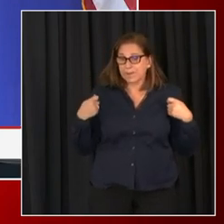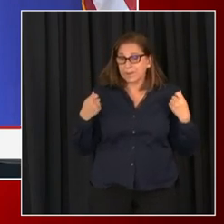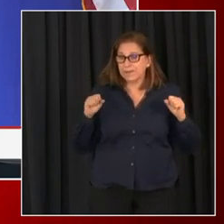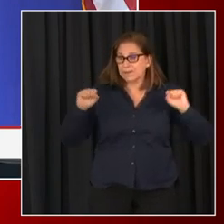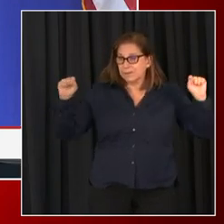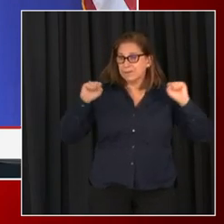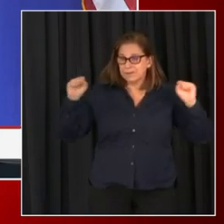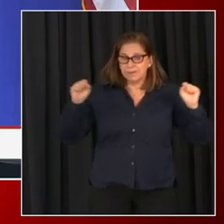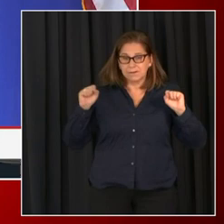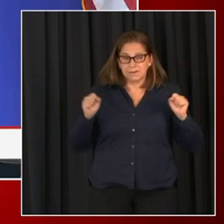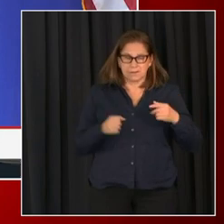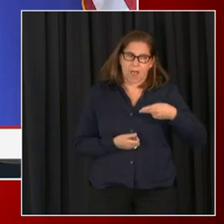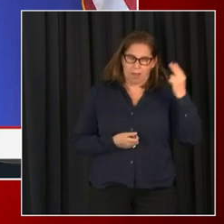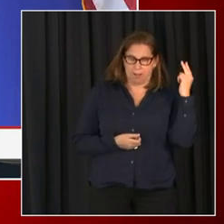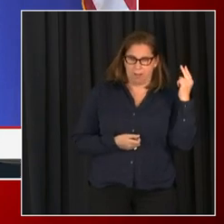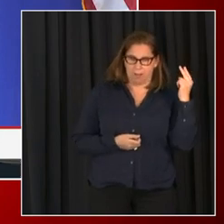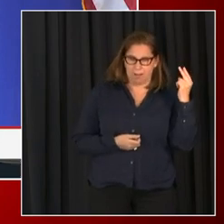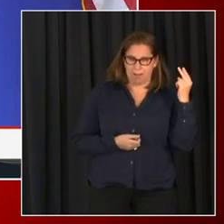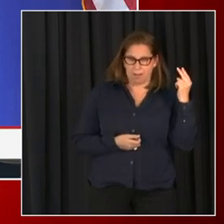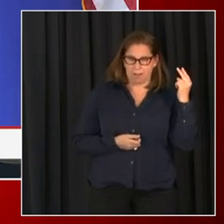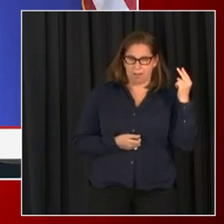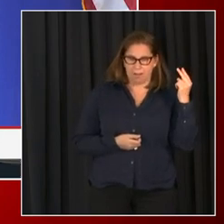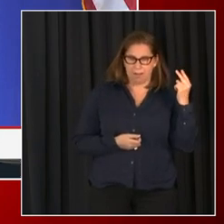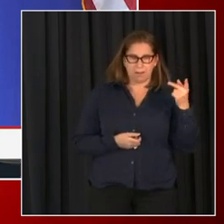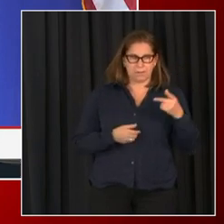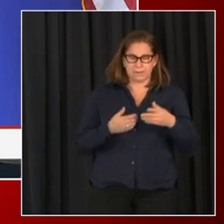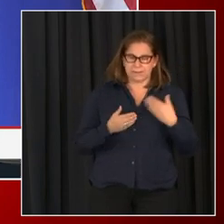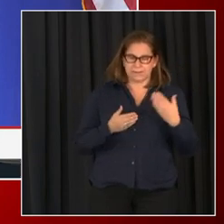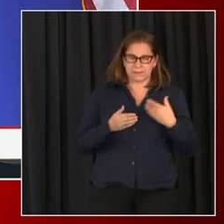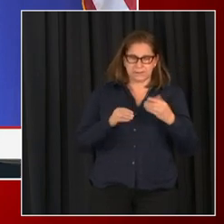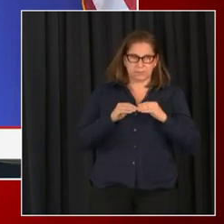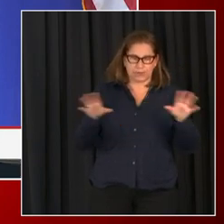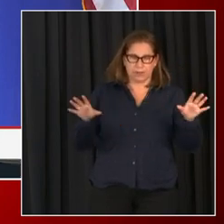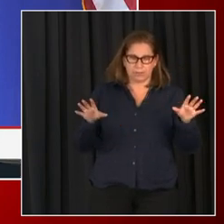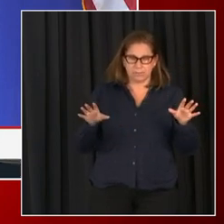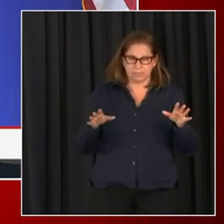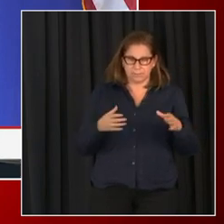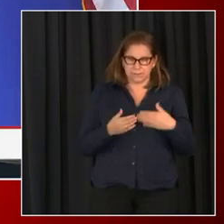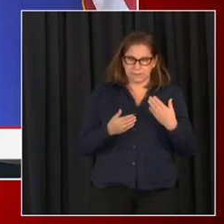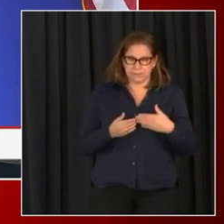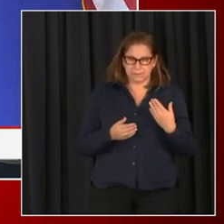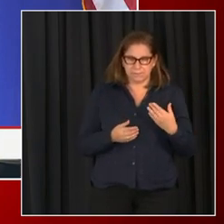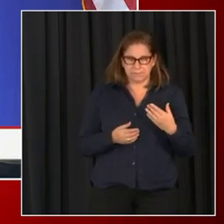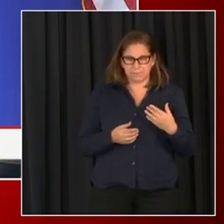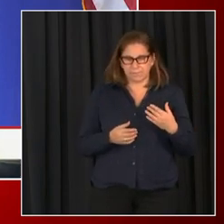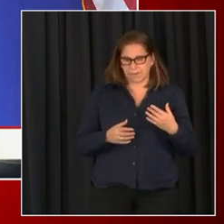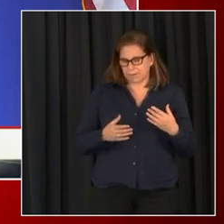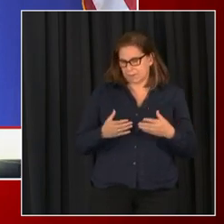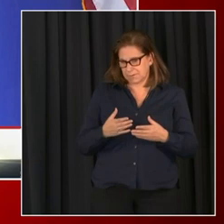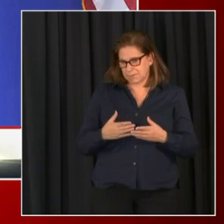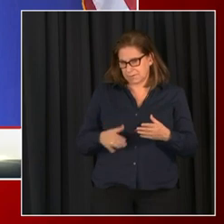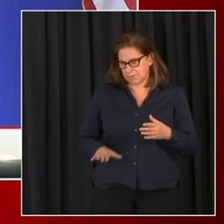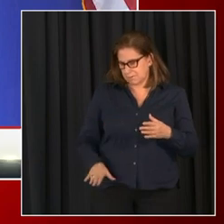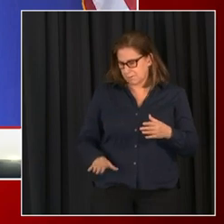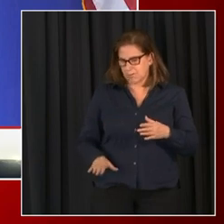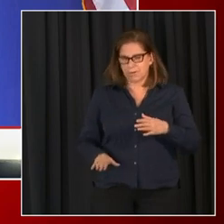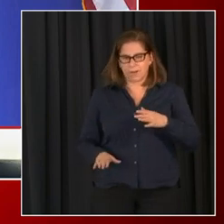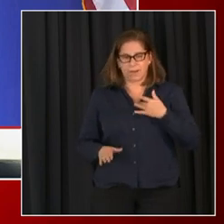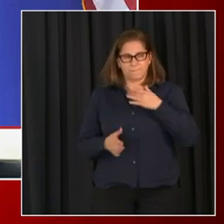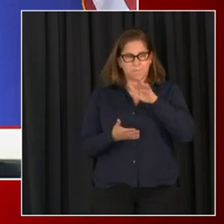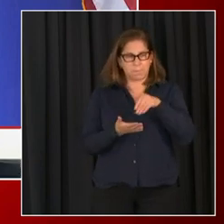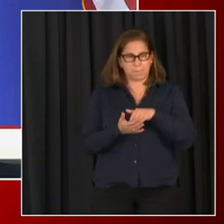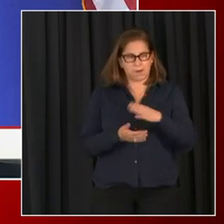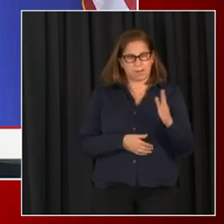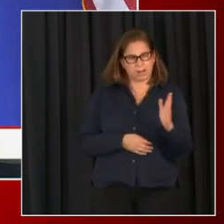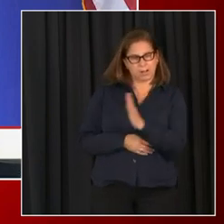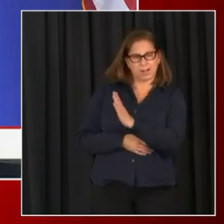for spread, so they are assessed during the interview process. So hopefully does